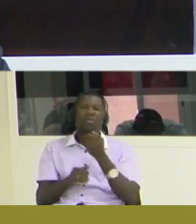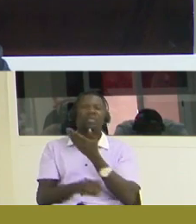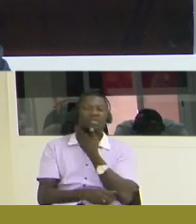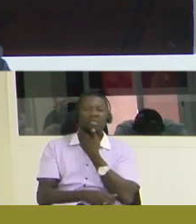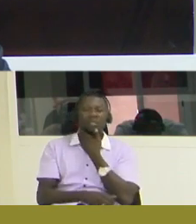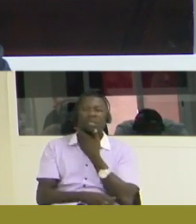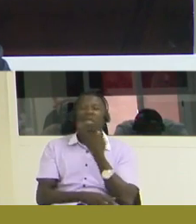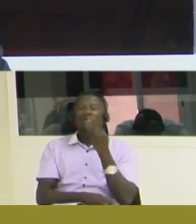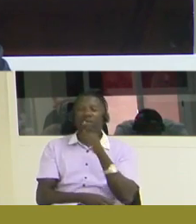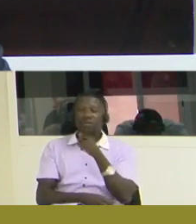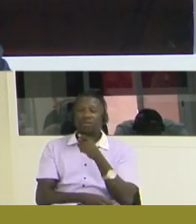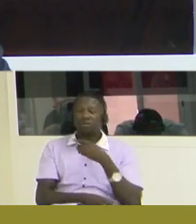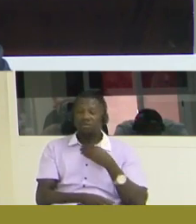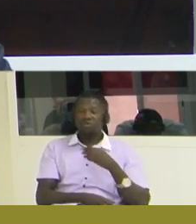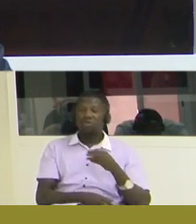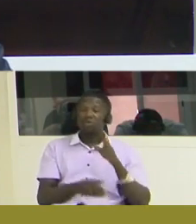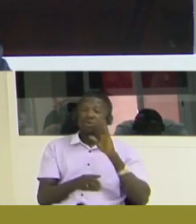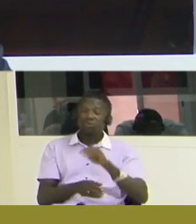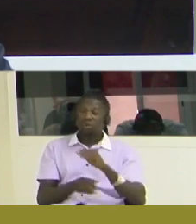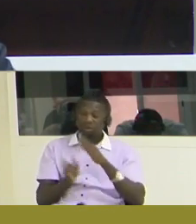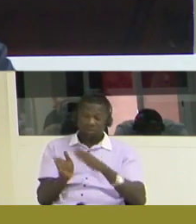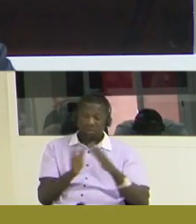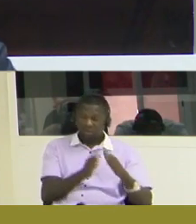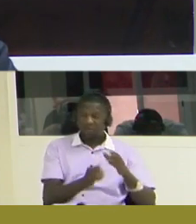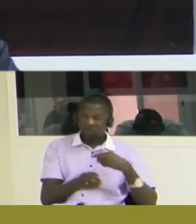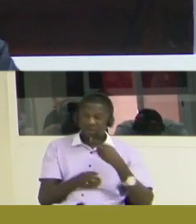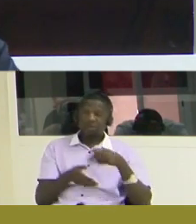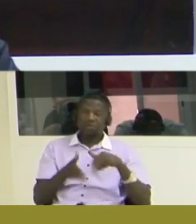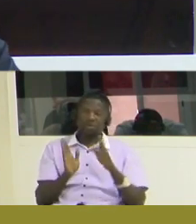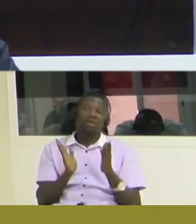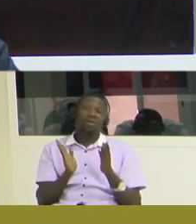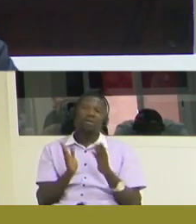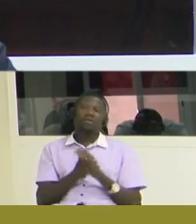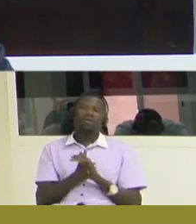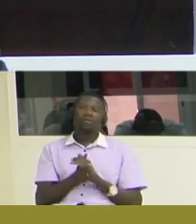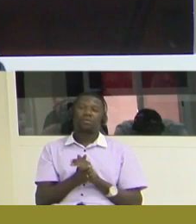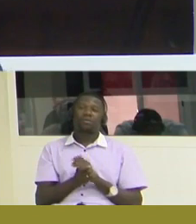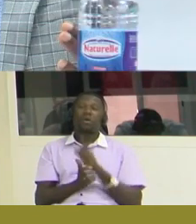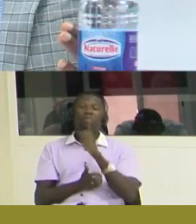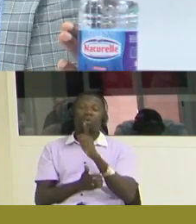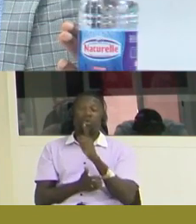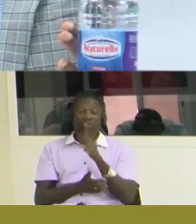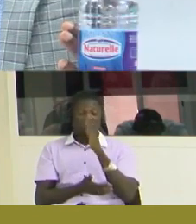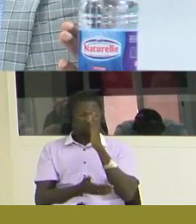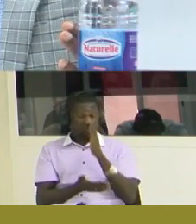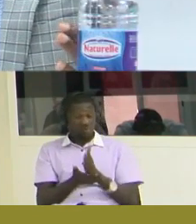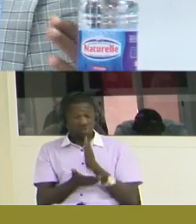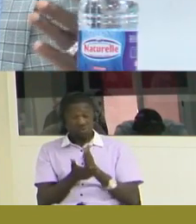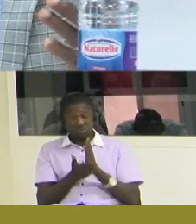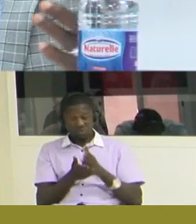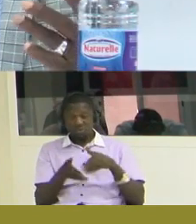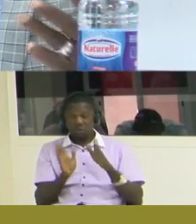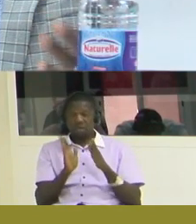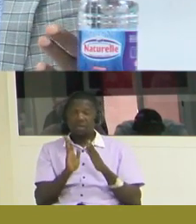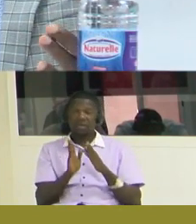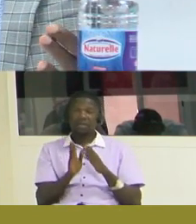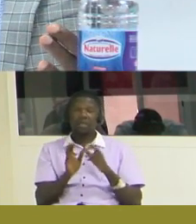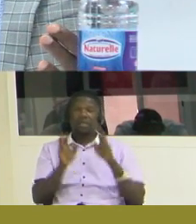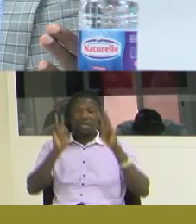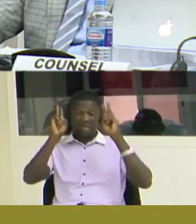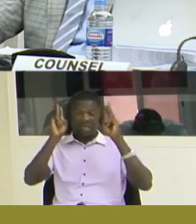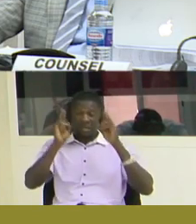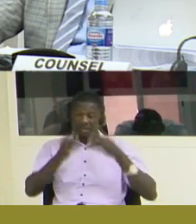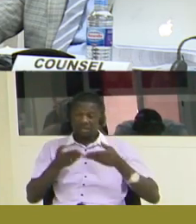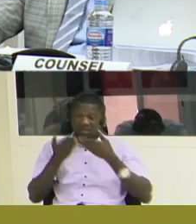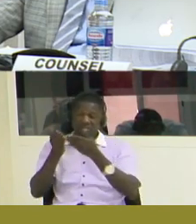a plan of that nature but in reality Jamie offered you nothing